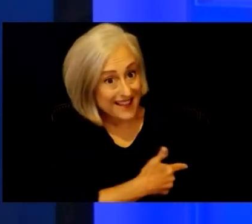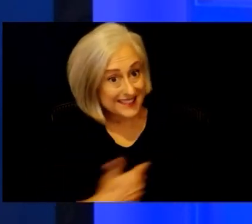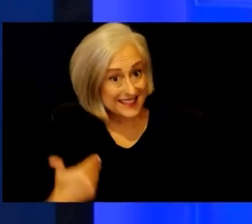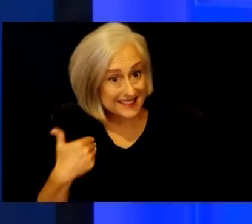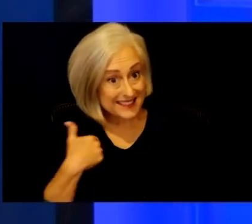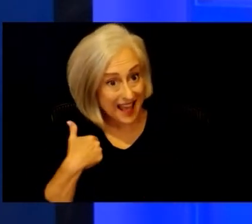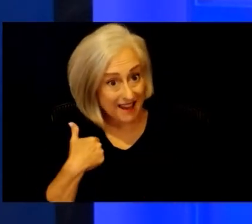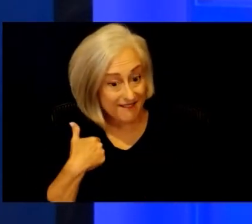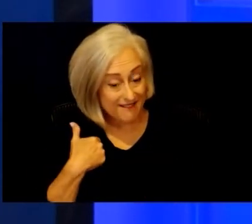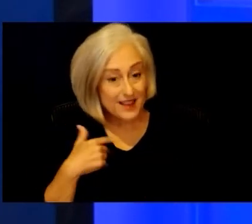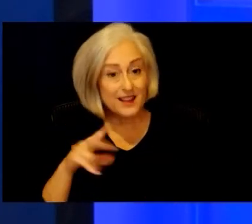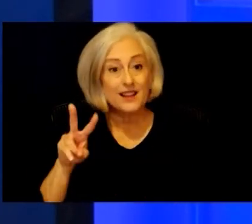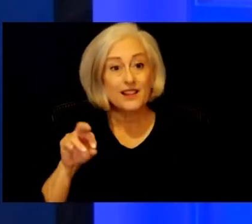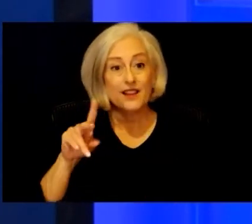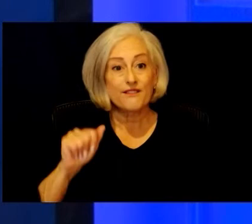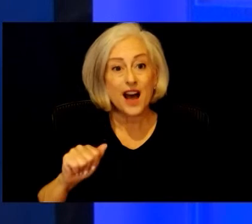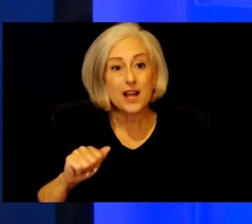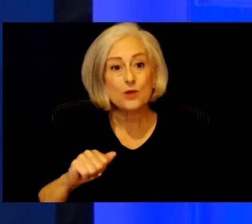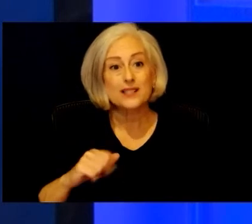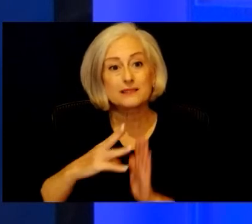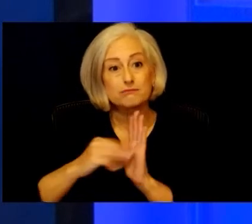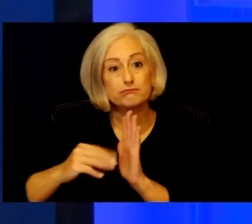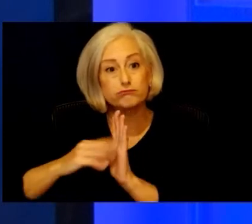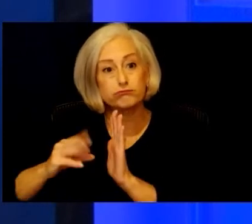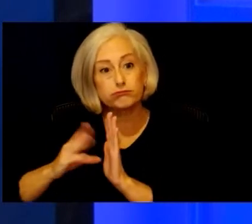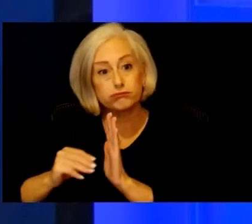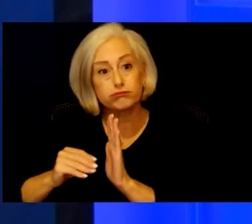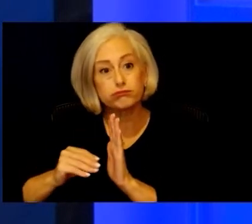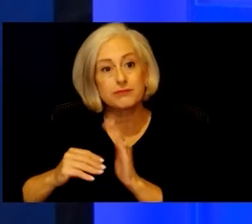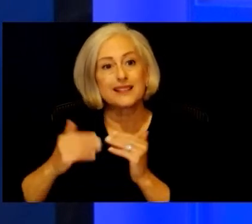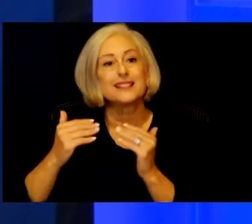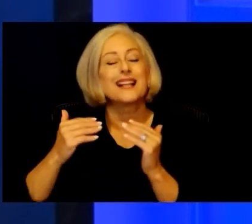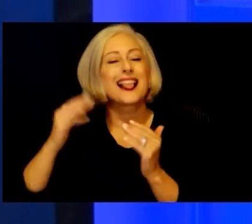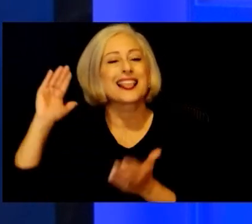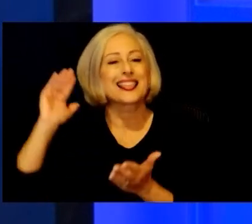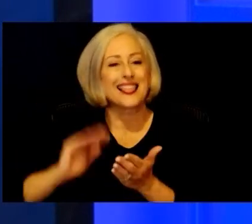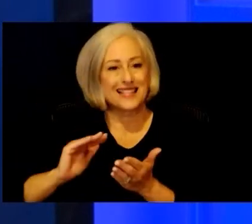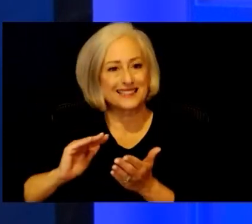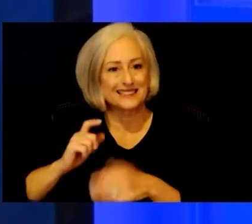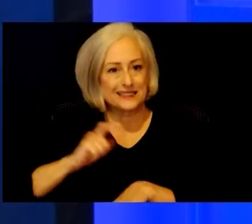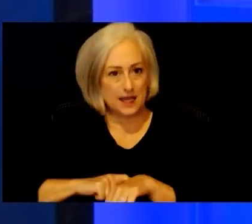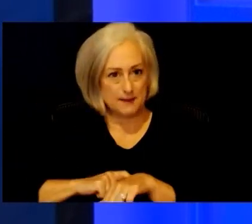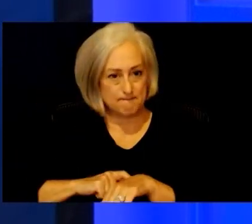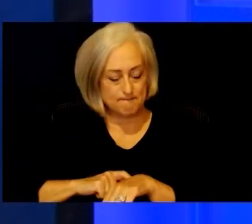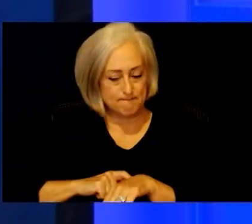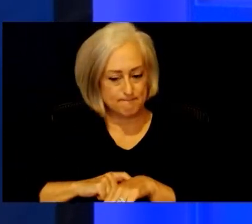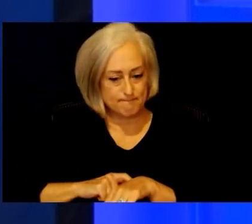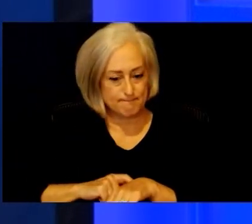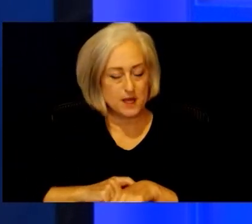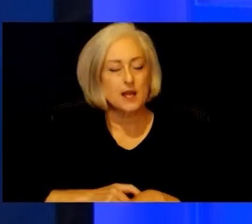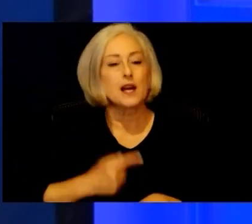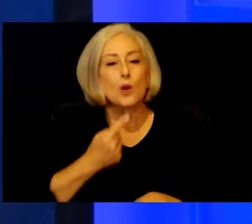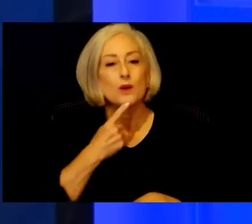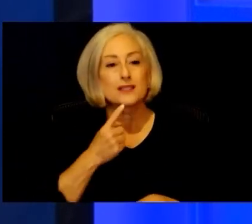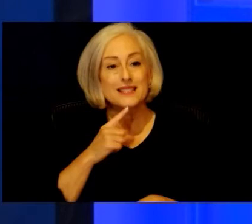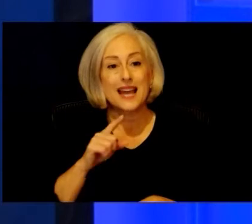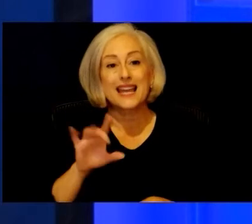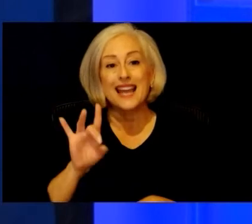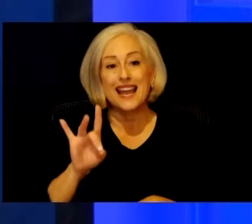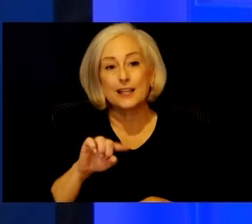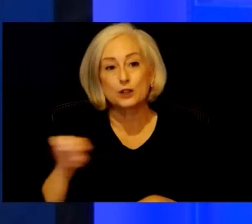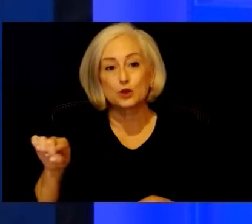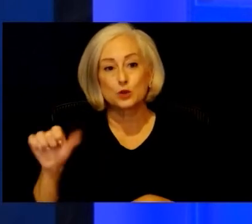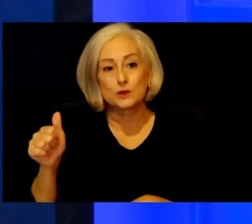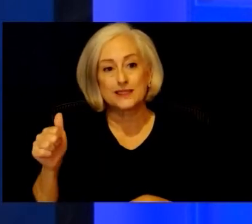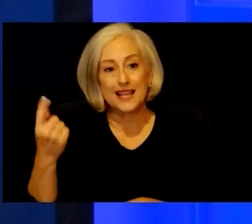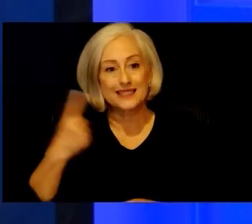is probably even less. But it's really after that first 8 to 10 days that you no longer have active